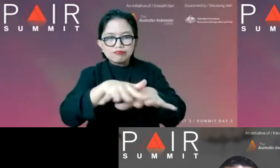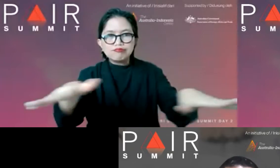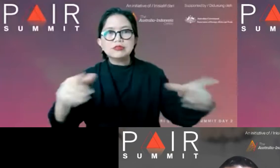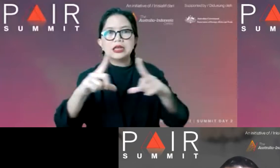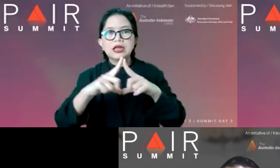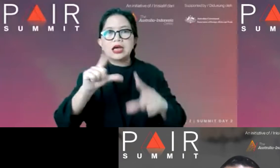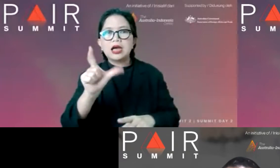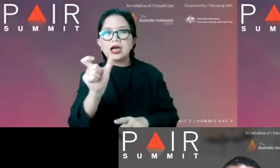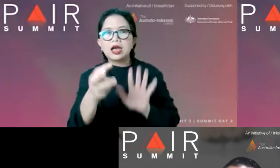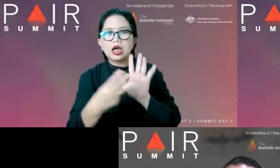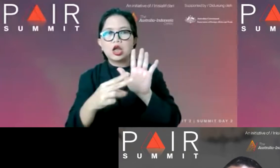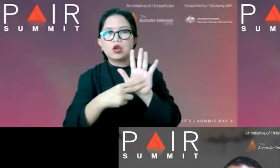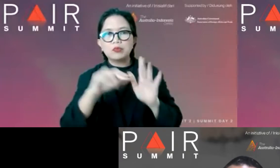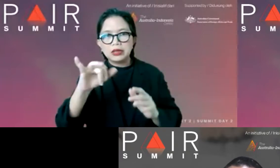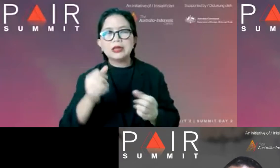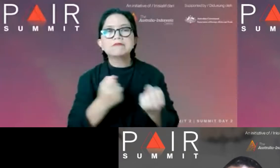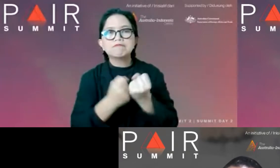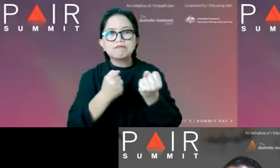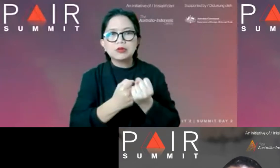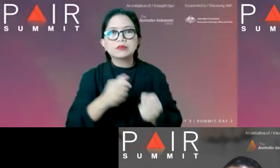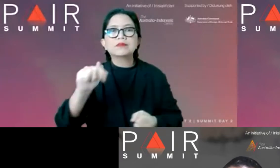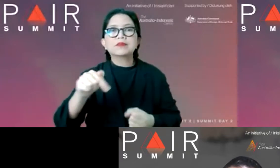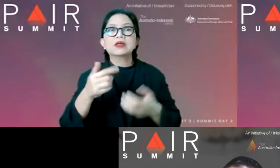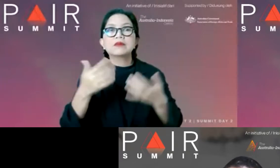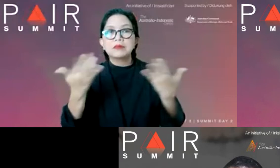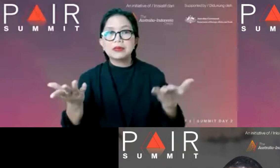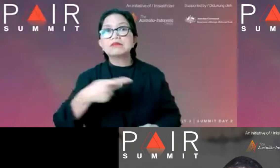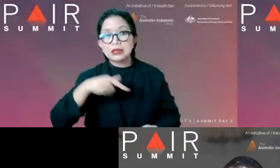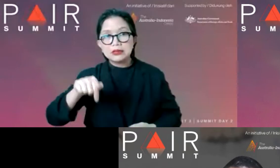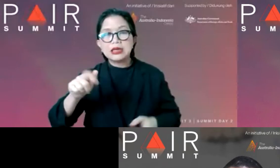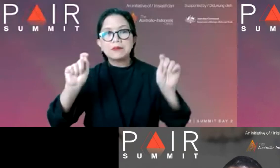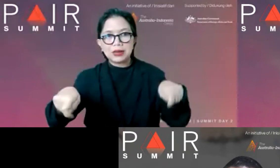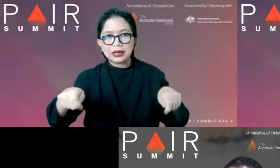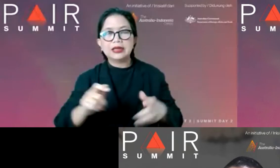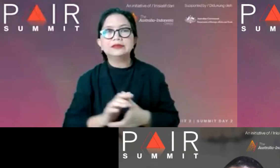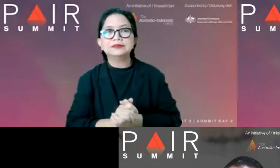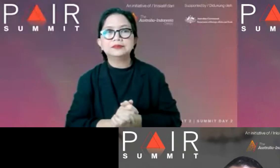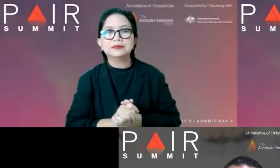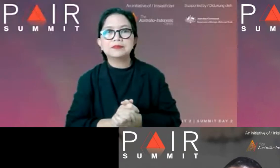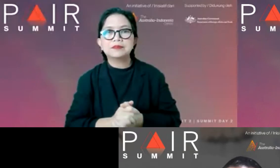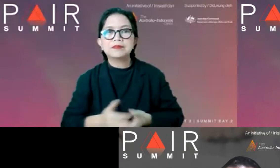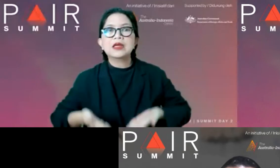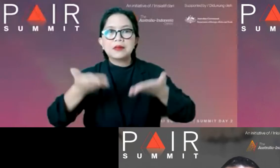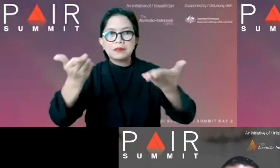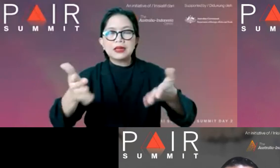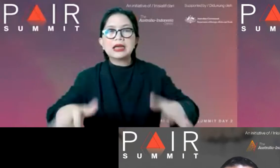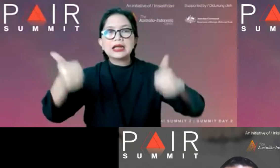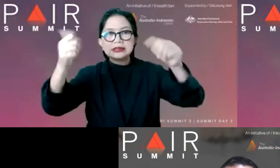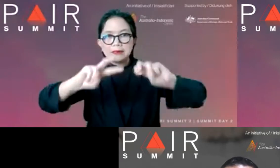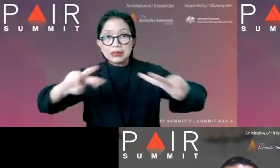to in really bringing to light results of research such as this that can